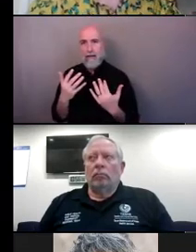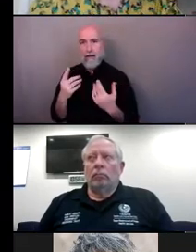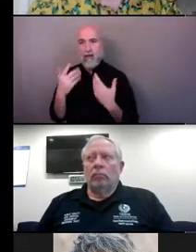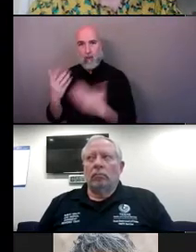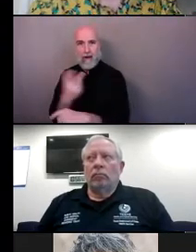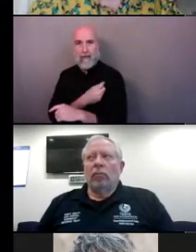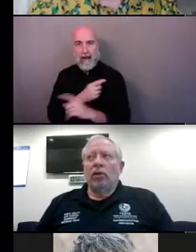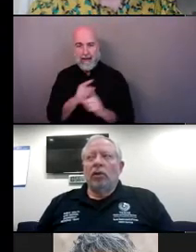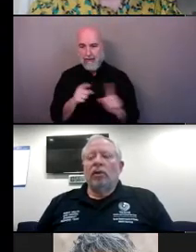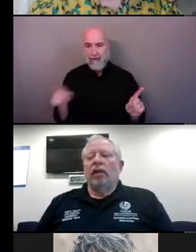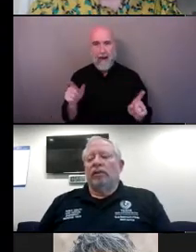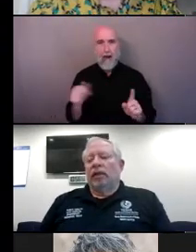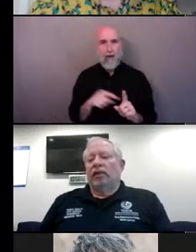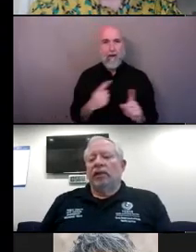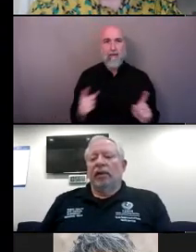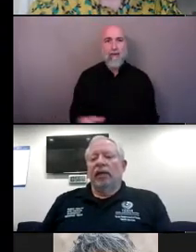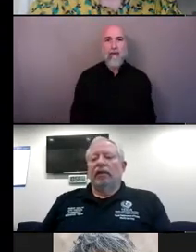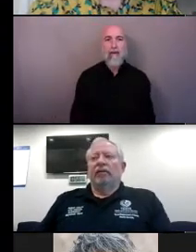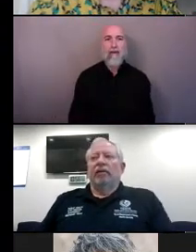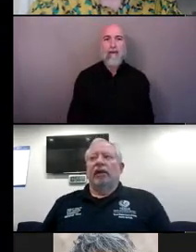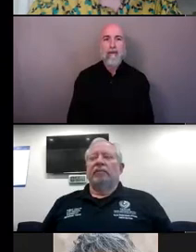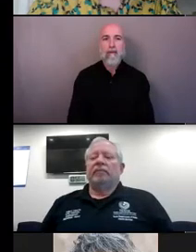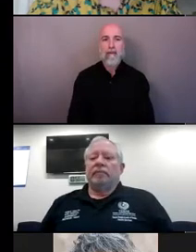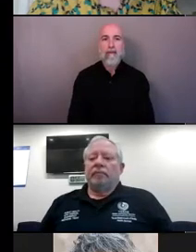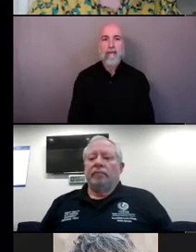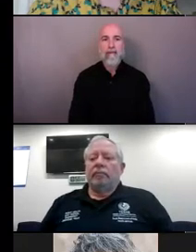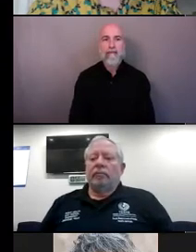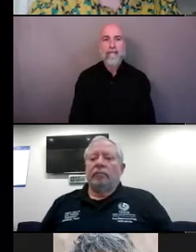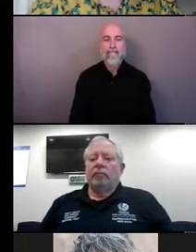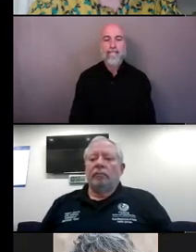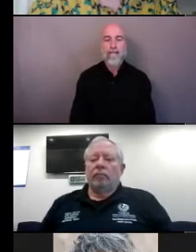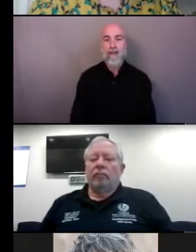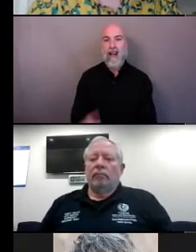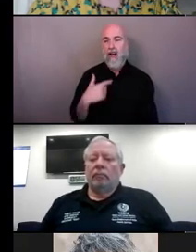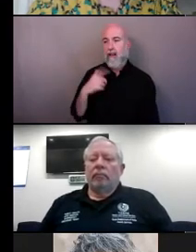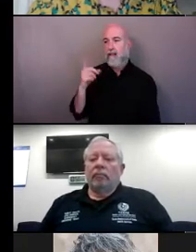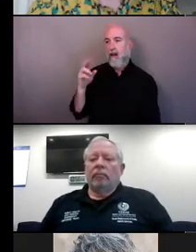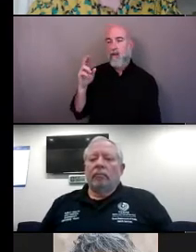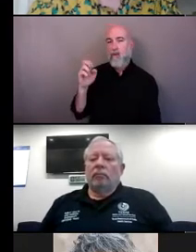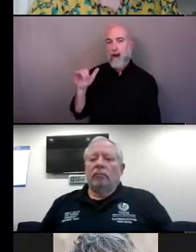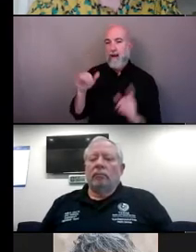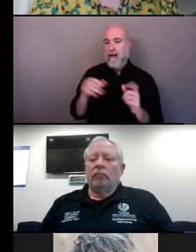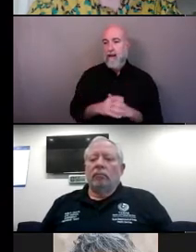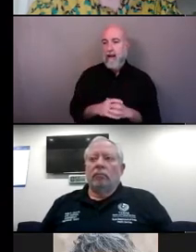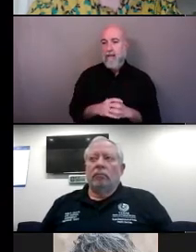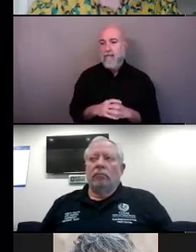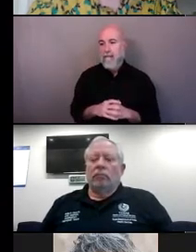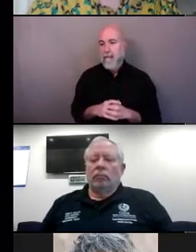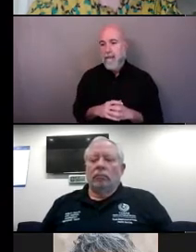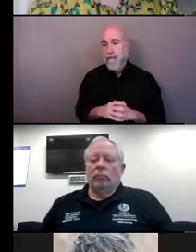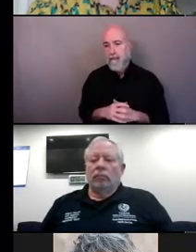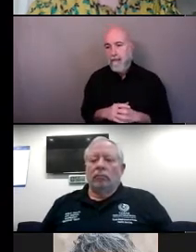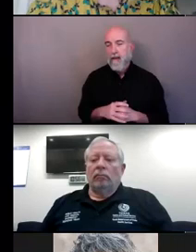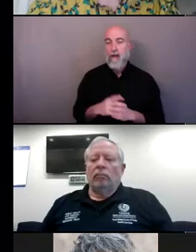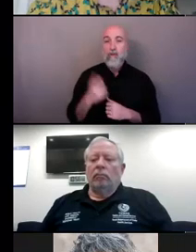vaccination? I'll let Dr. Ray address that. Hi, good morning again. So the